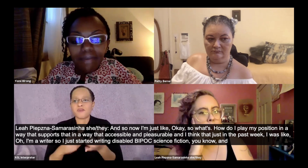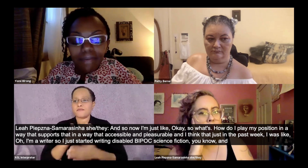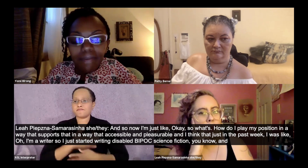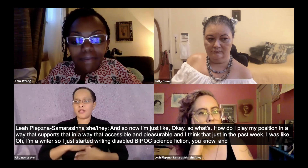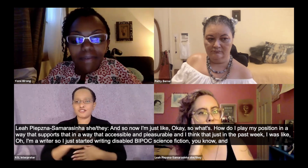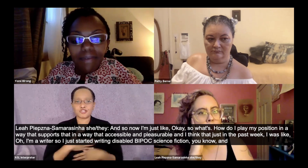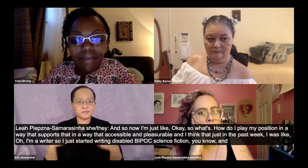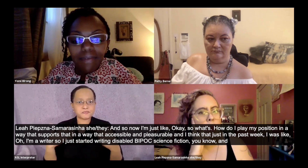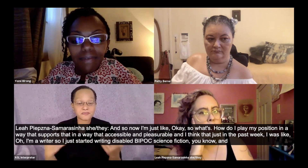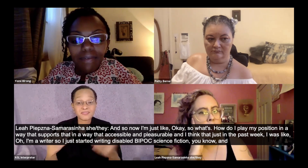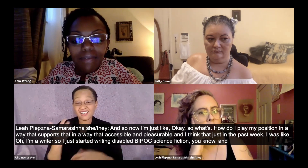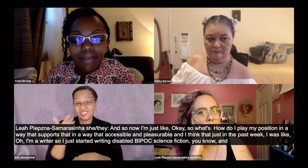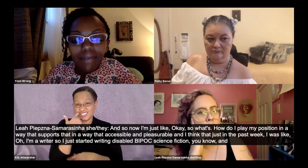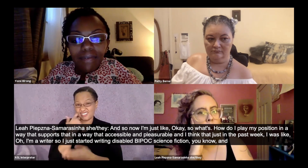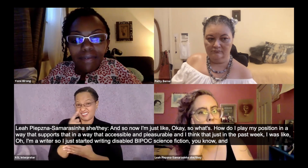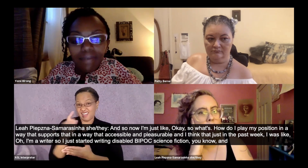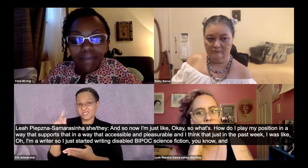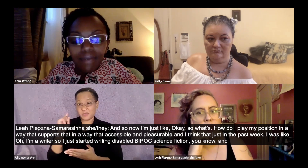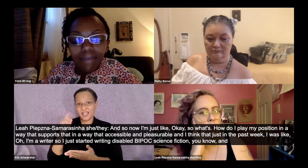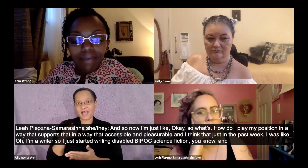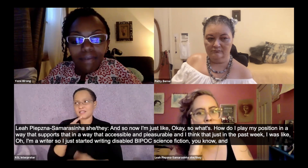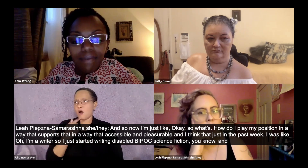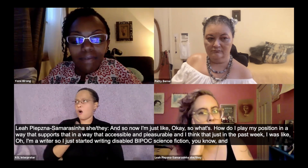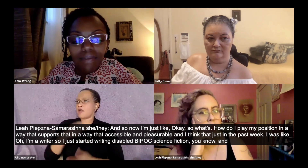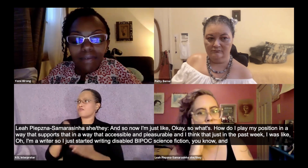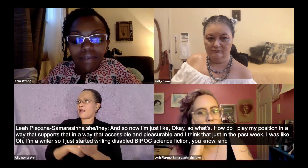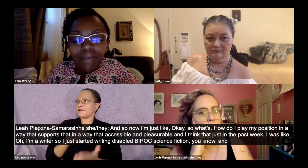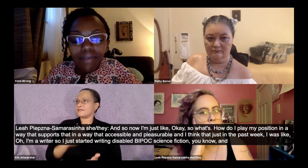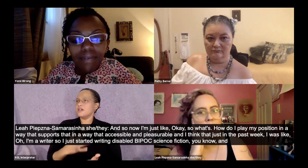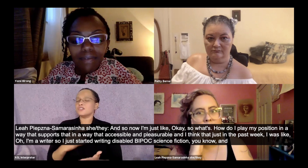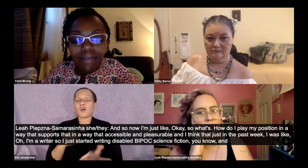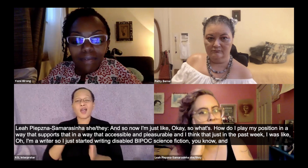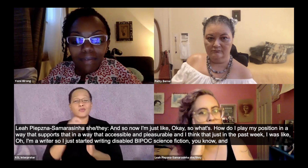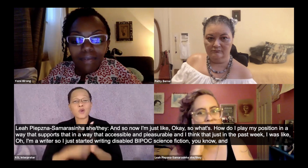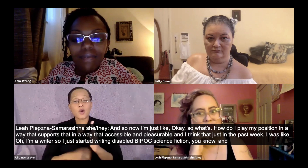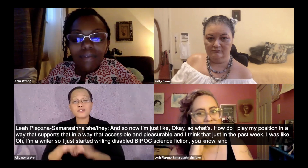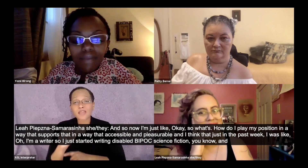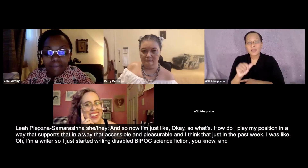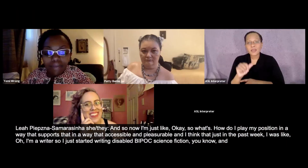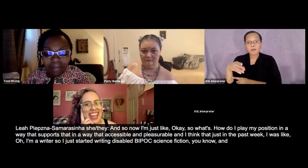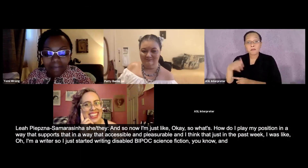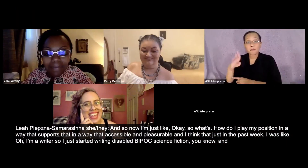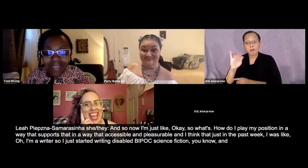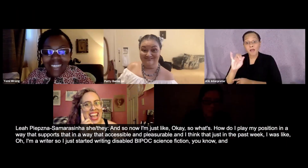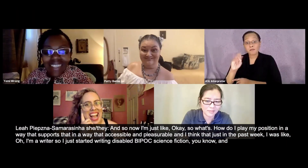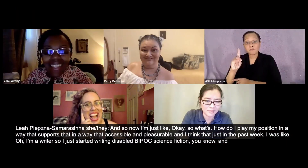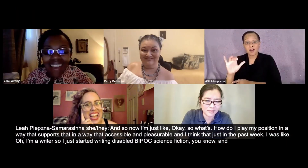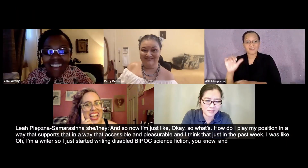in the past week, I was like, oh, I'm a writer. So I just started writing disabled BIPOC science fiction, and